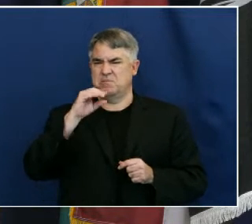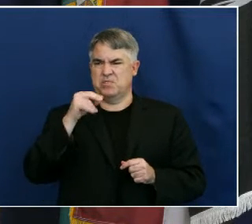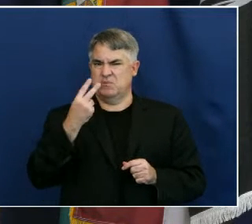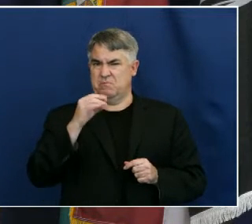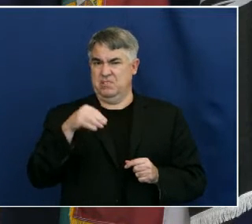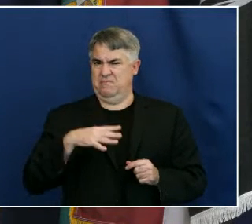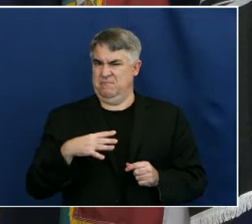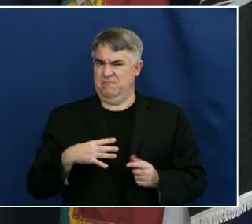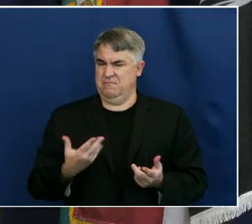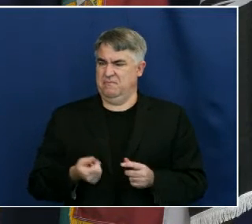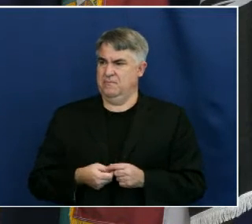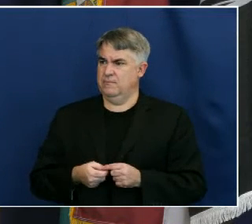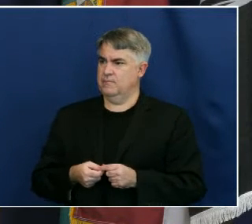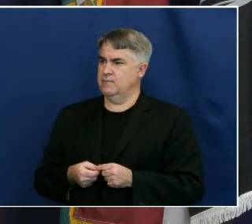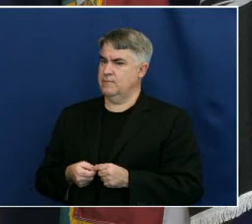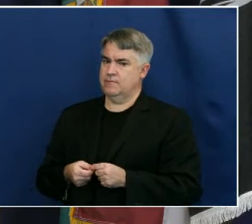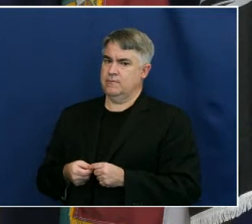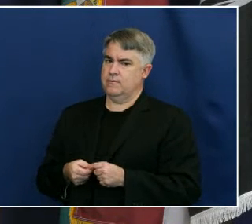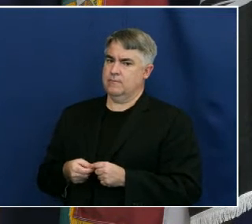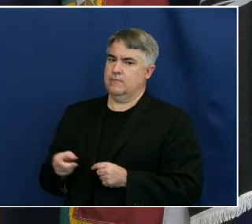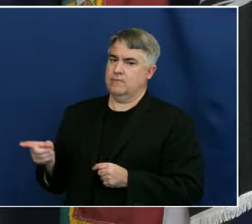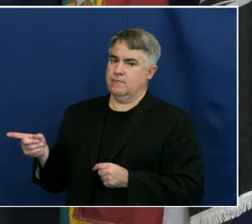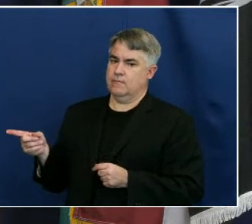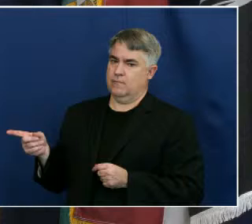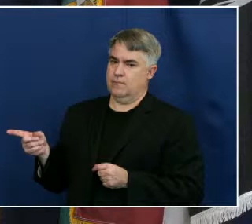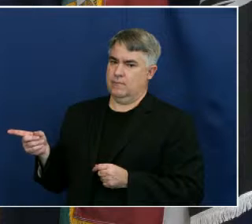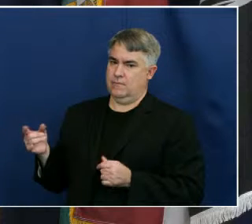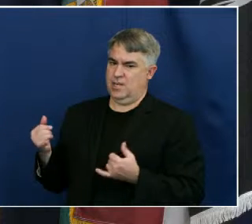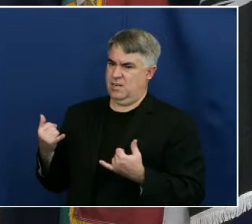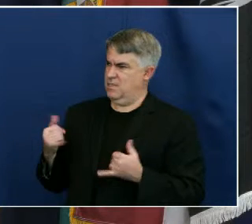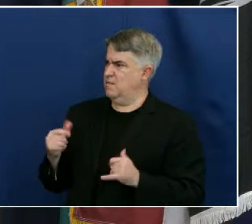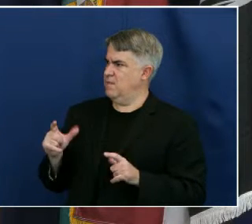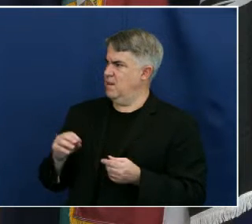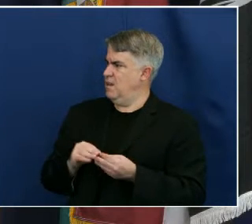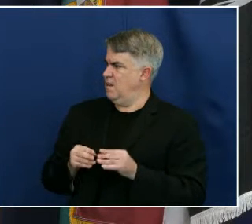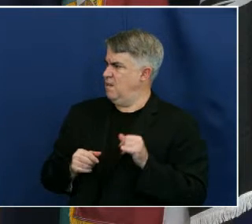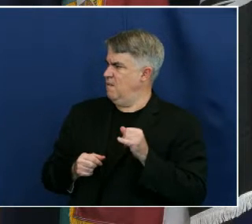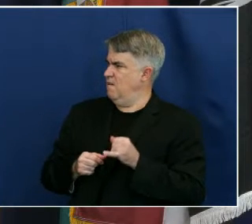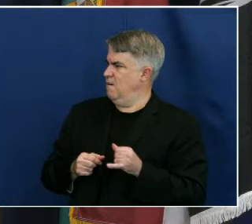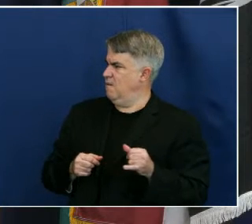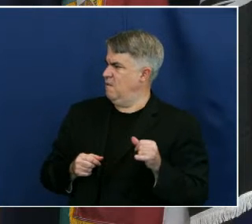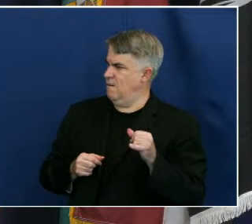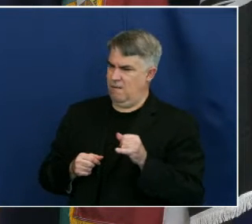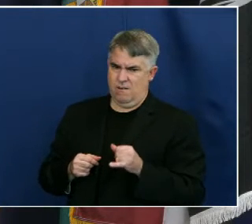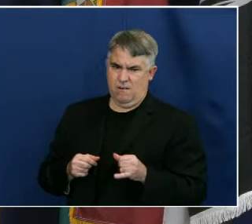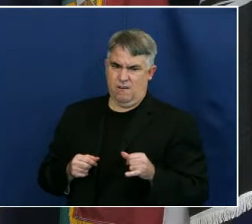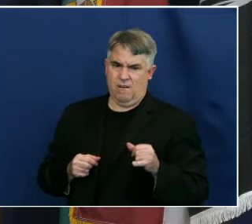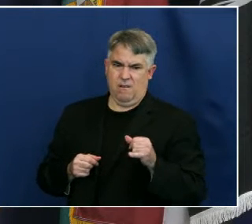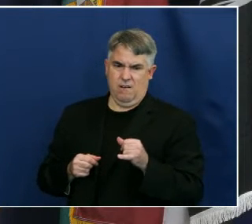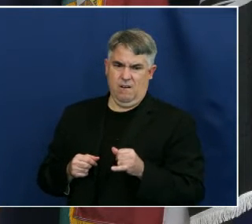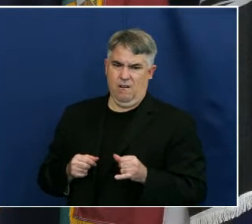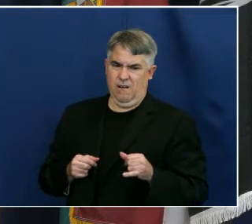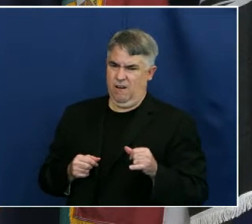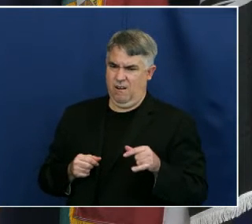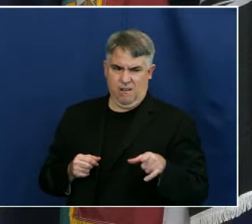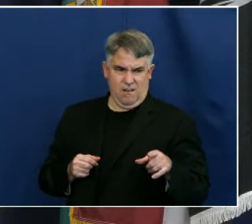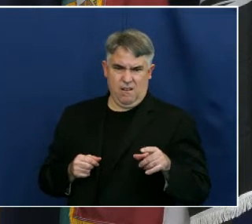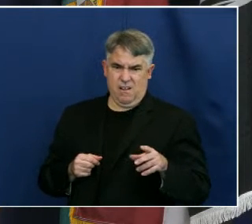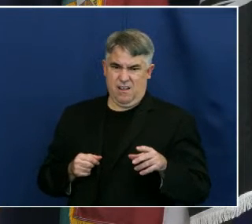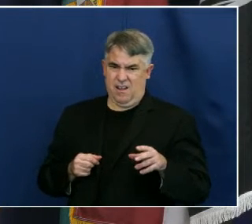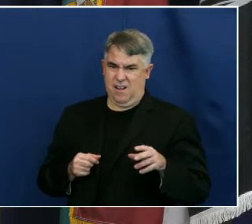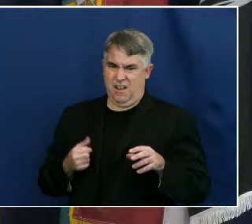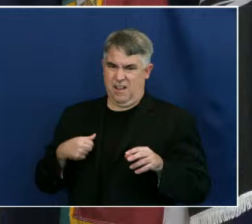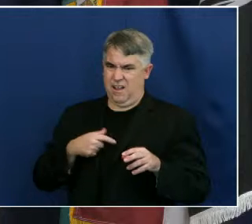Yeah, I mean, yeah, but it's still a significant number, I would say. I mean, it's more than any zip code within our county. I think the highest is like